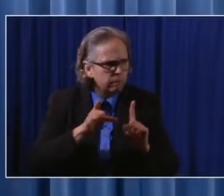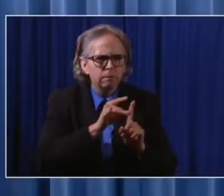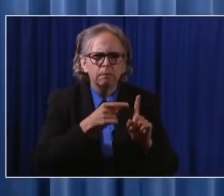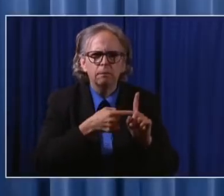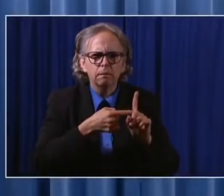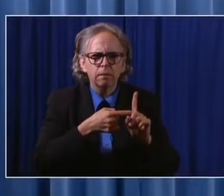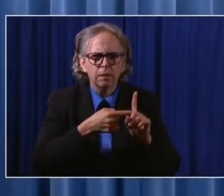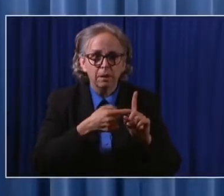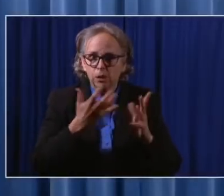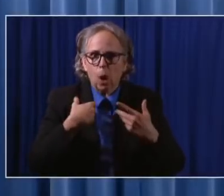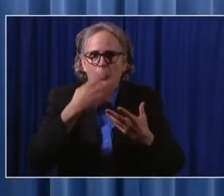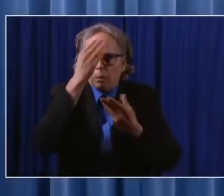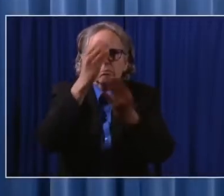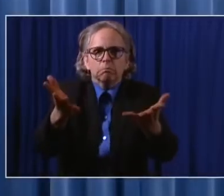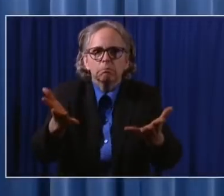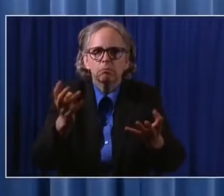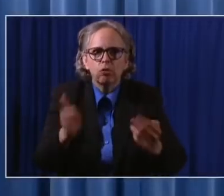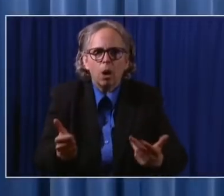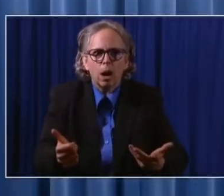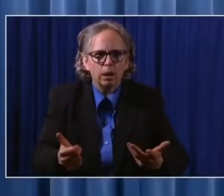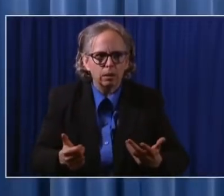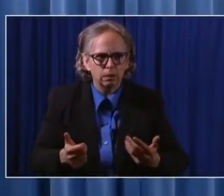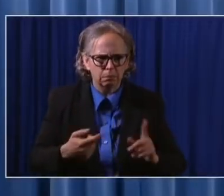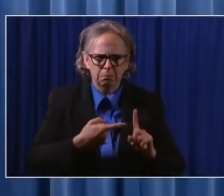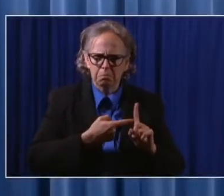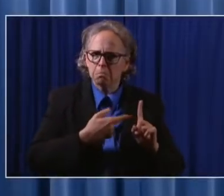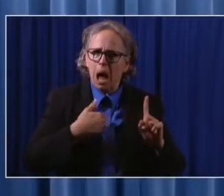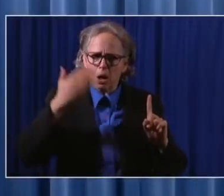person that we're talking about, who I know very, very well,